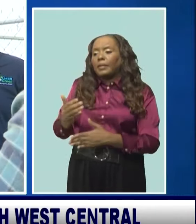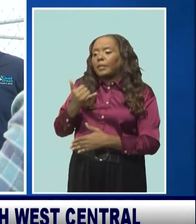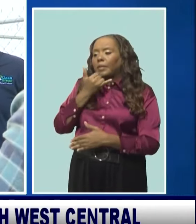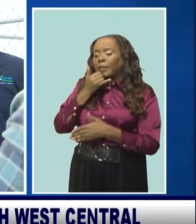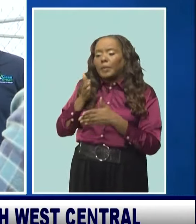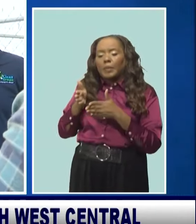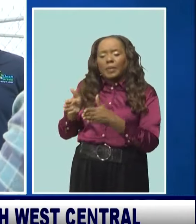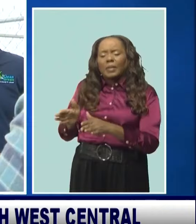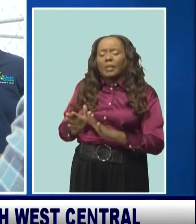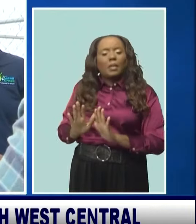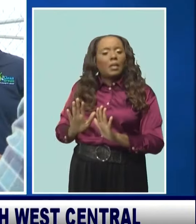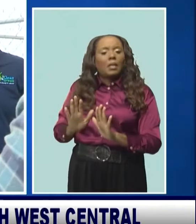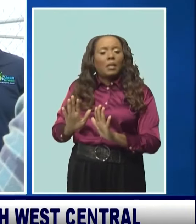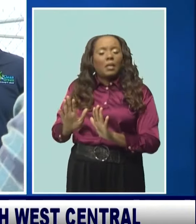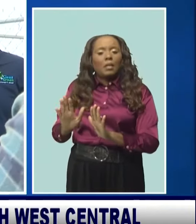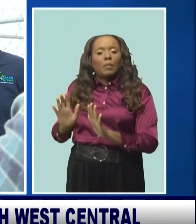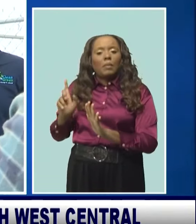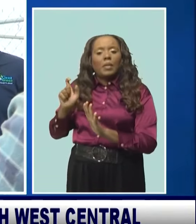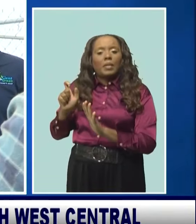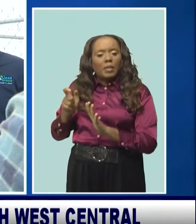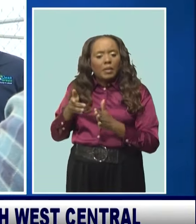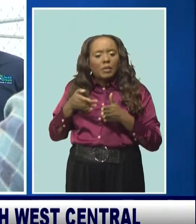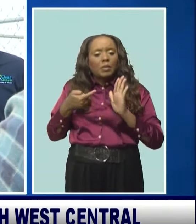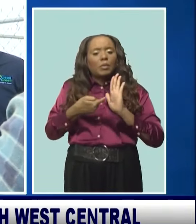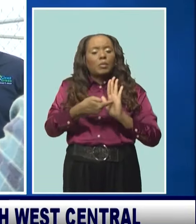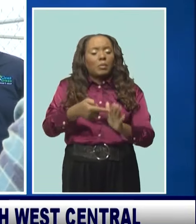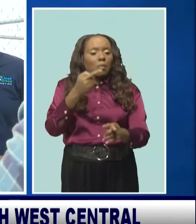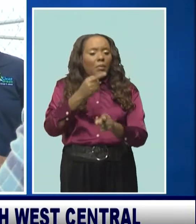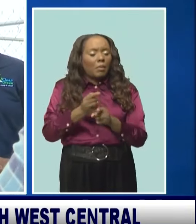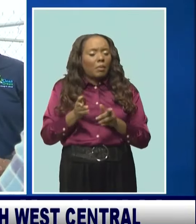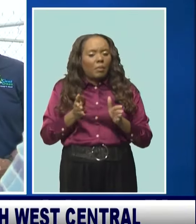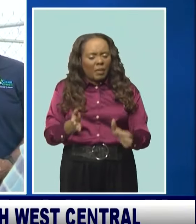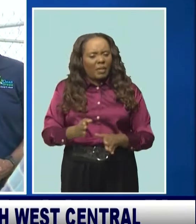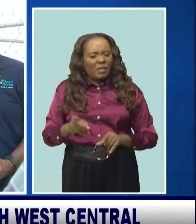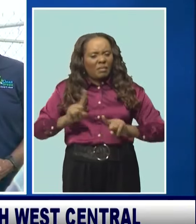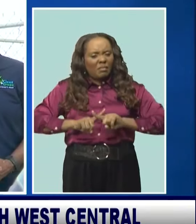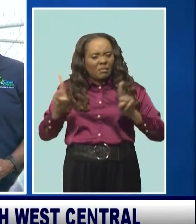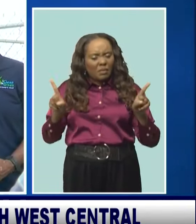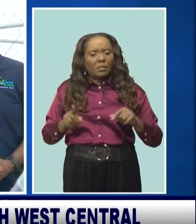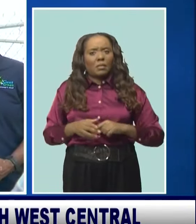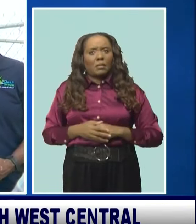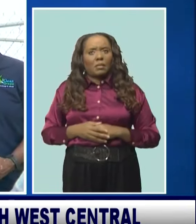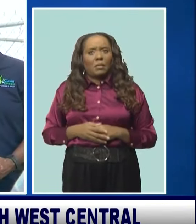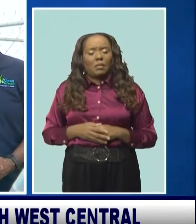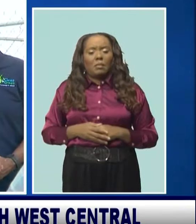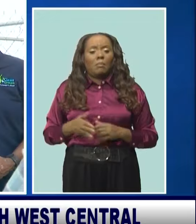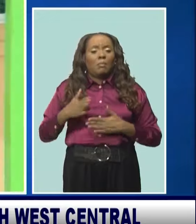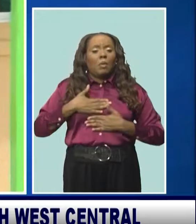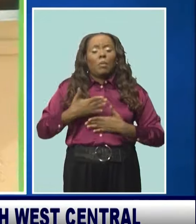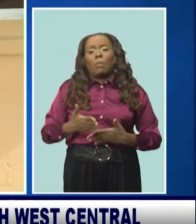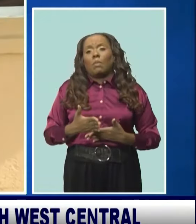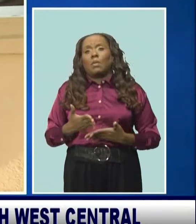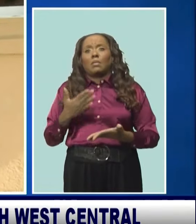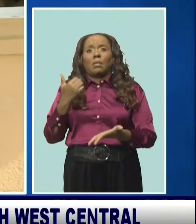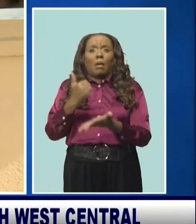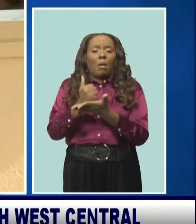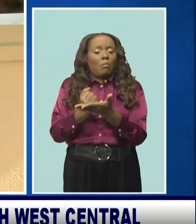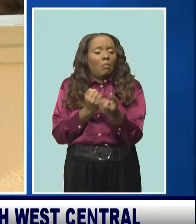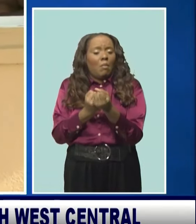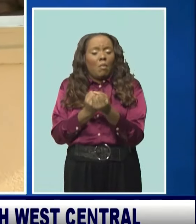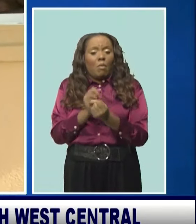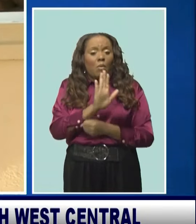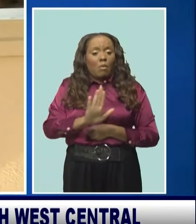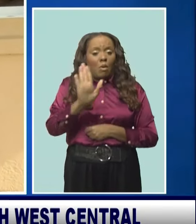out there and saying to them, try something different and be willing to go all out to help them. It is now up